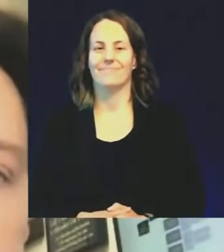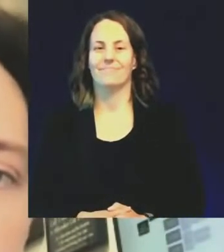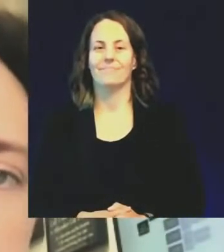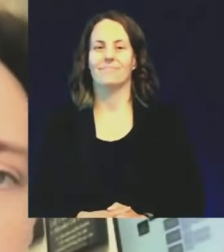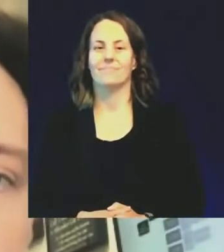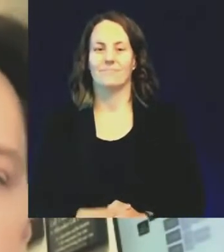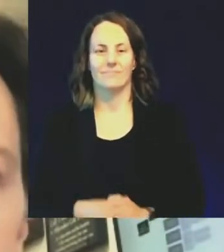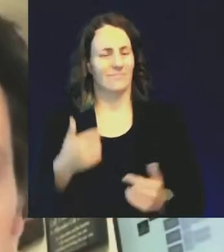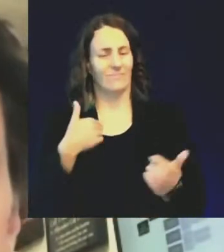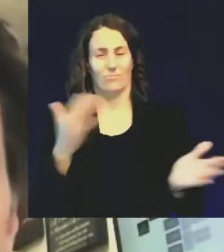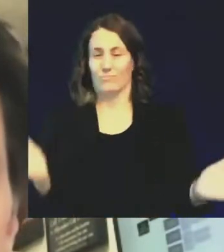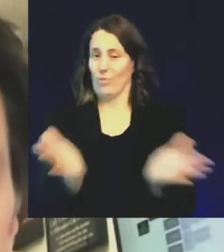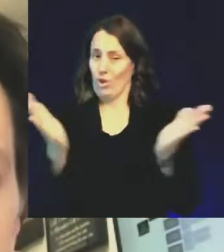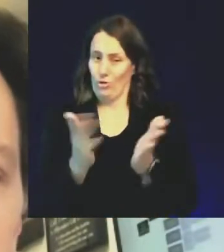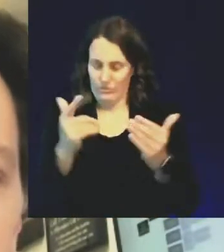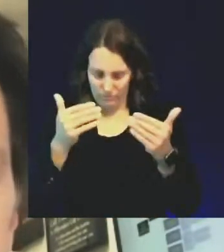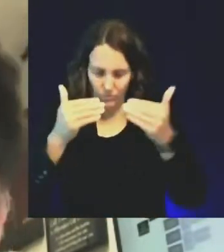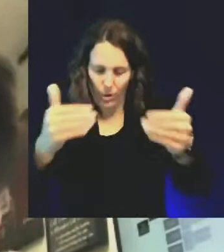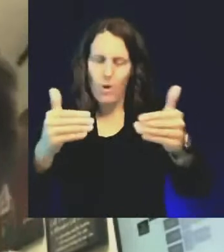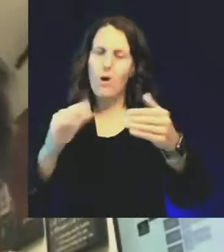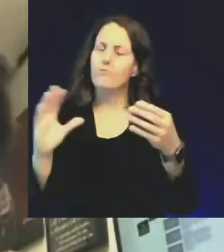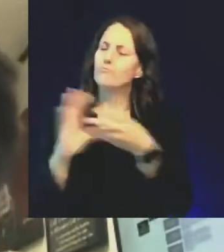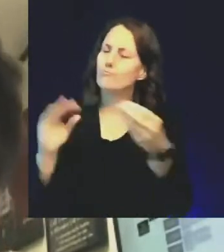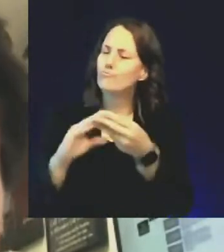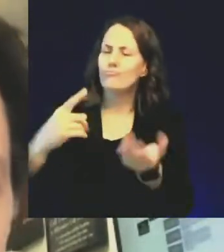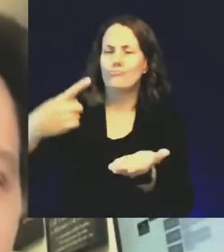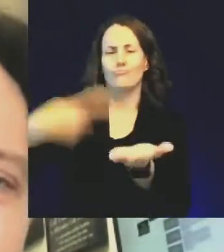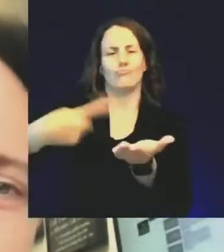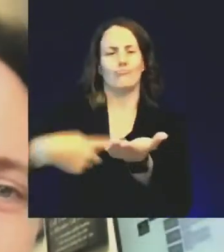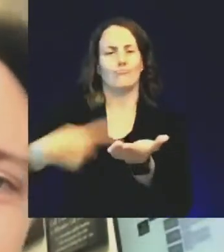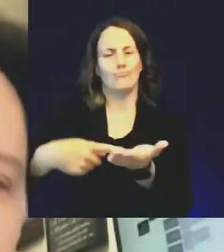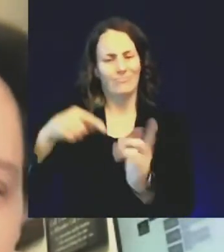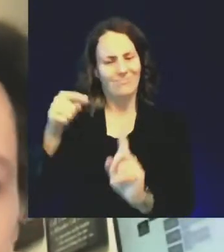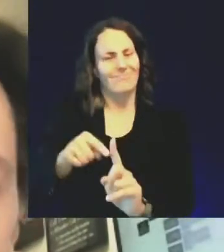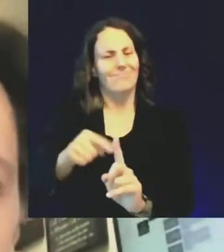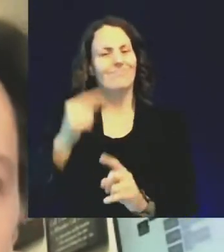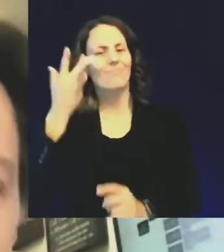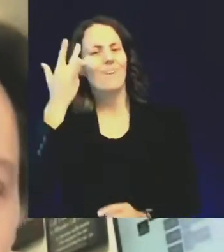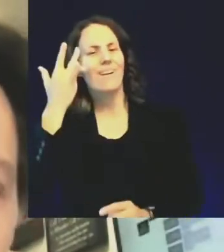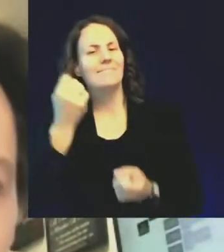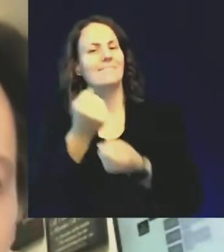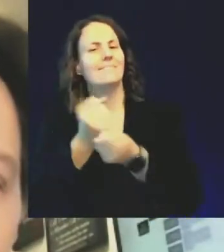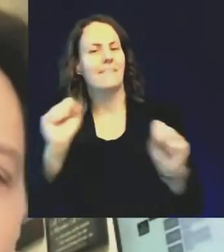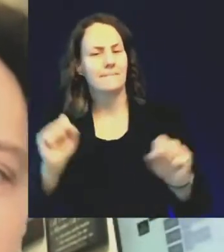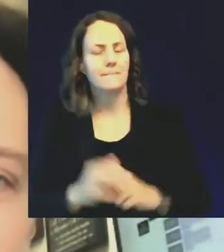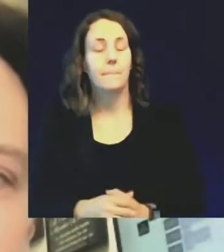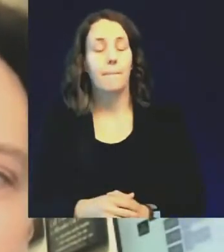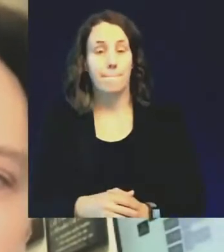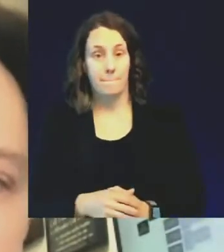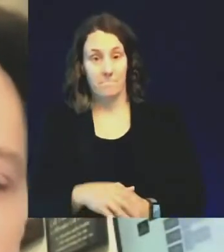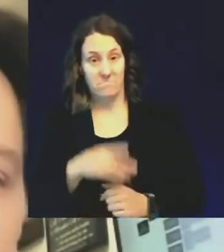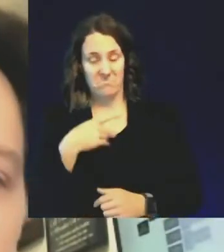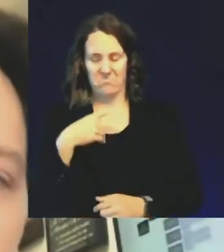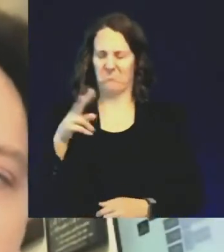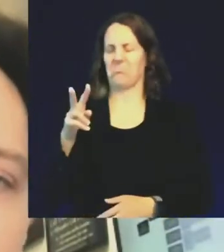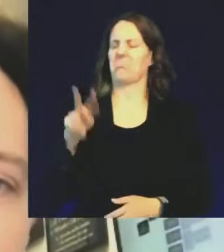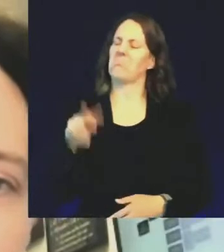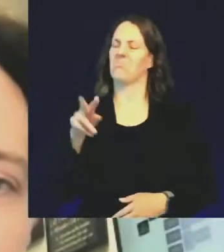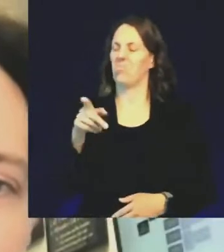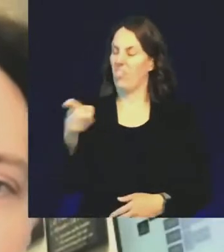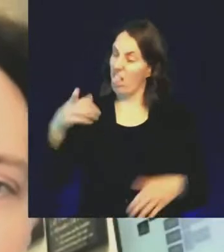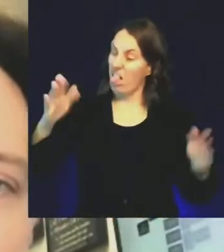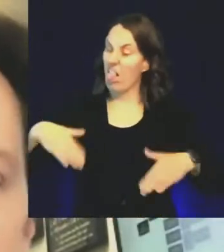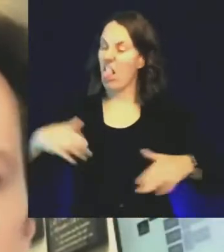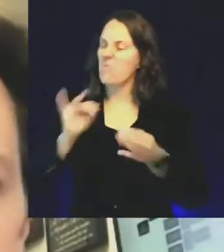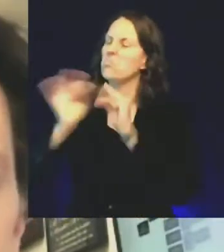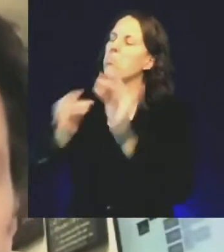vaccinated to have honest and open, non-judgmental conversations, productive conversations with people that haven't yet been vaccinated, and